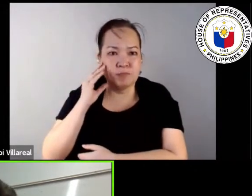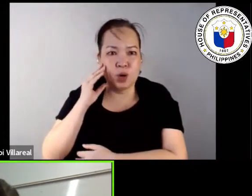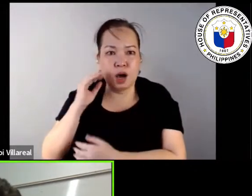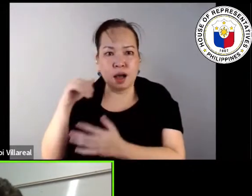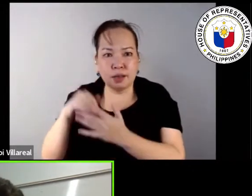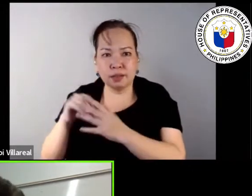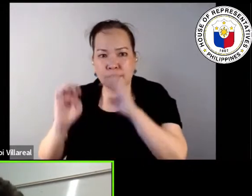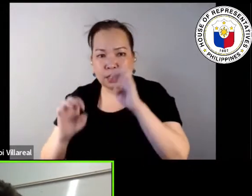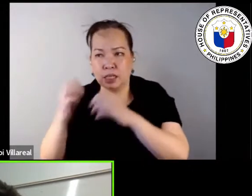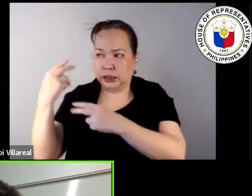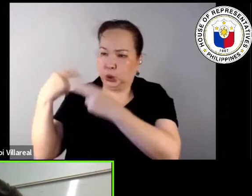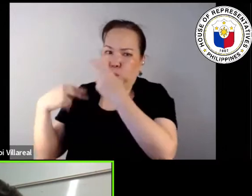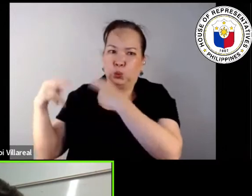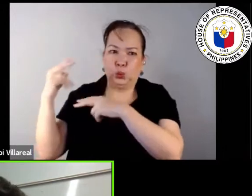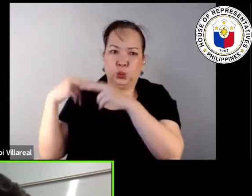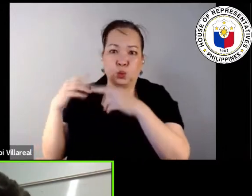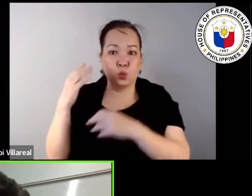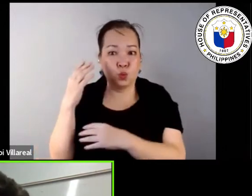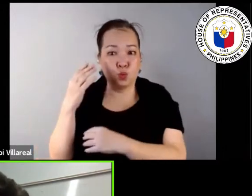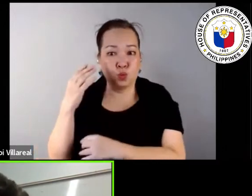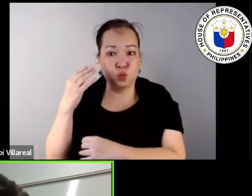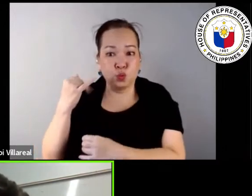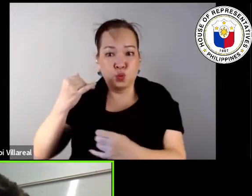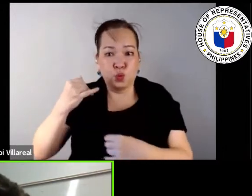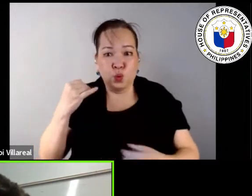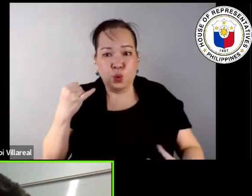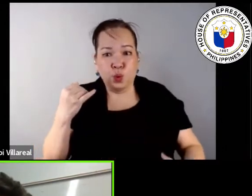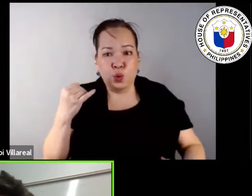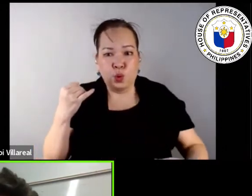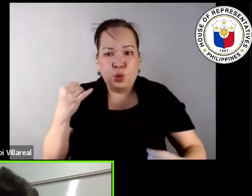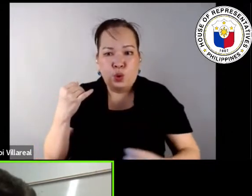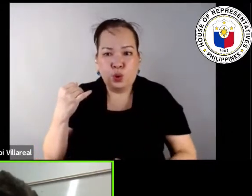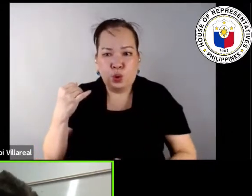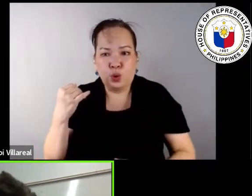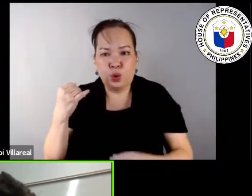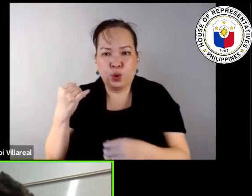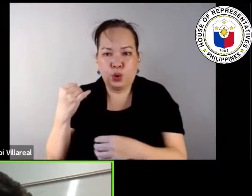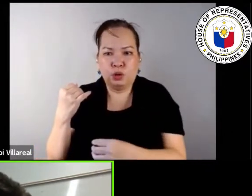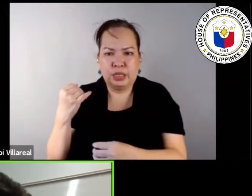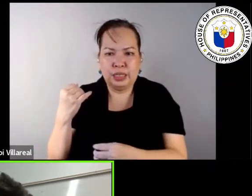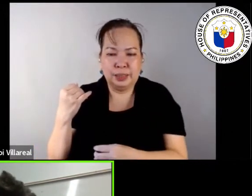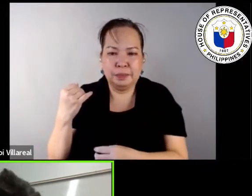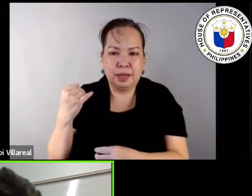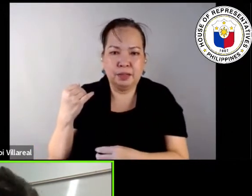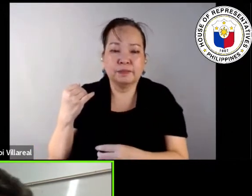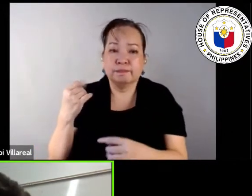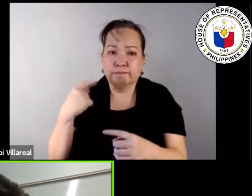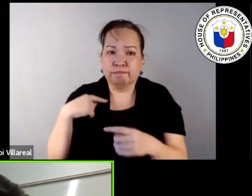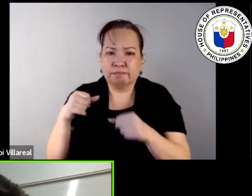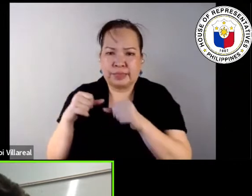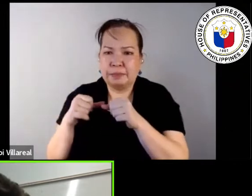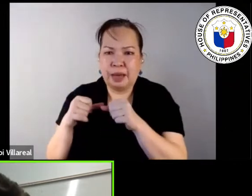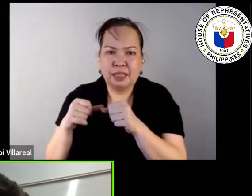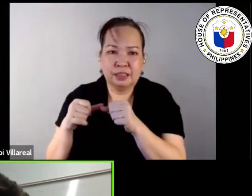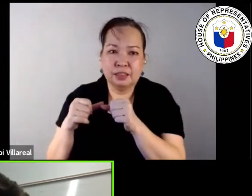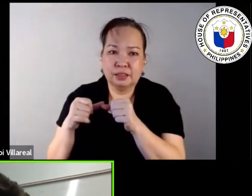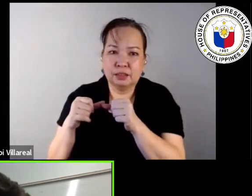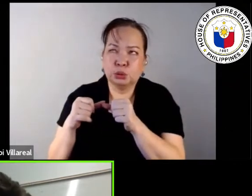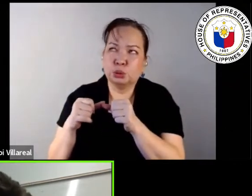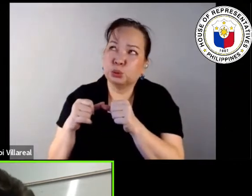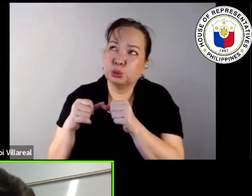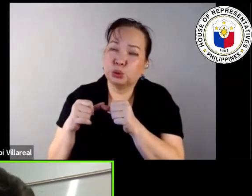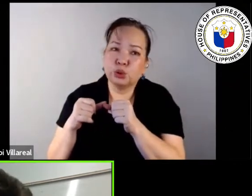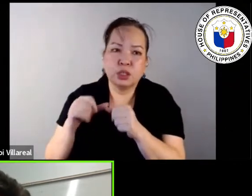reevaluation of our history, because we did not include the first languages or mother tongues of